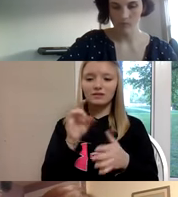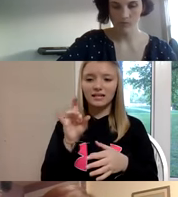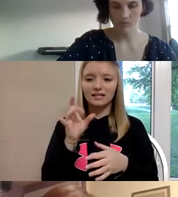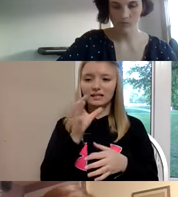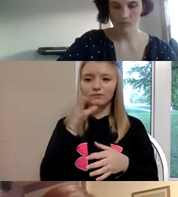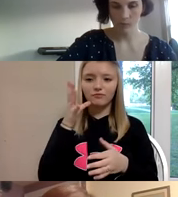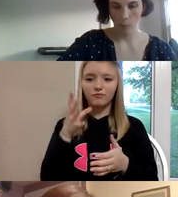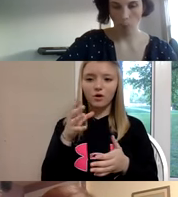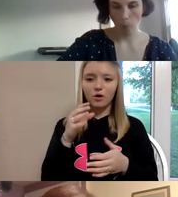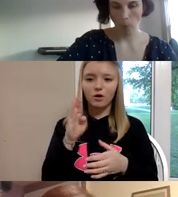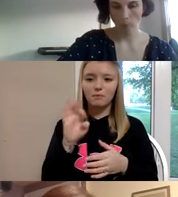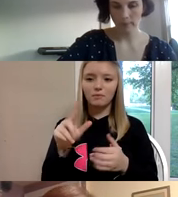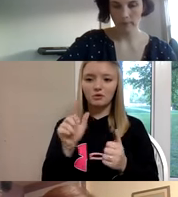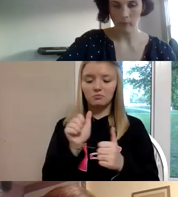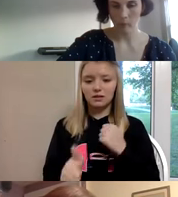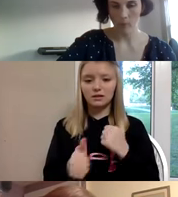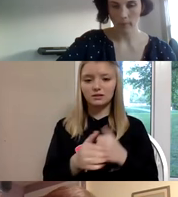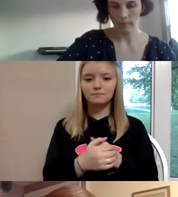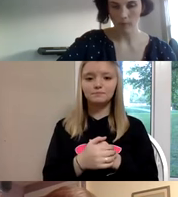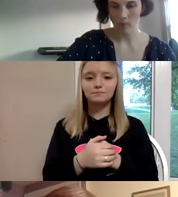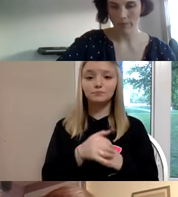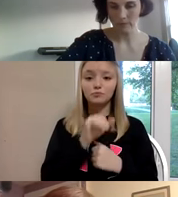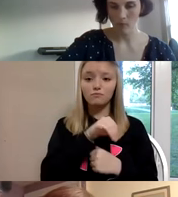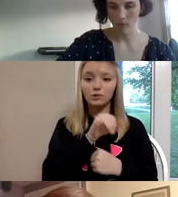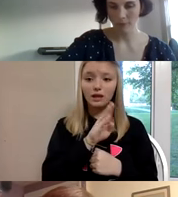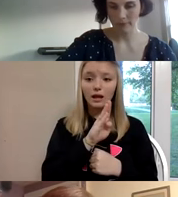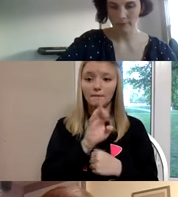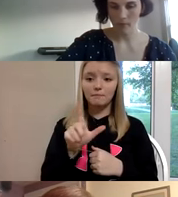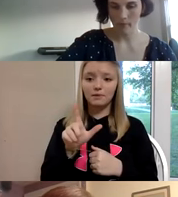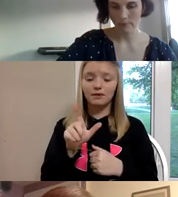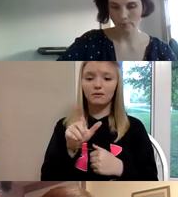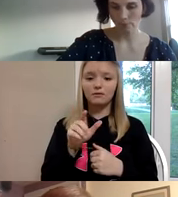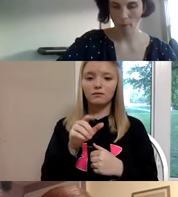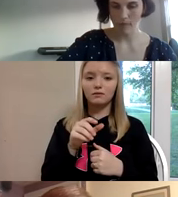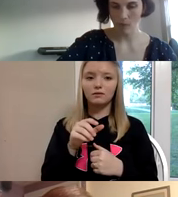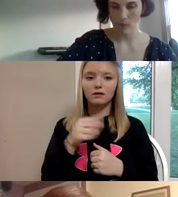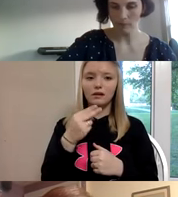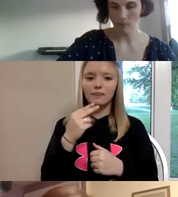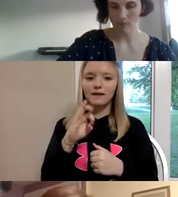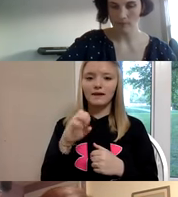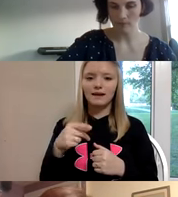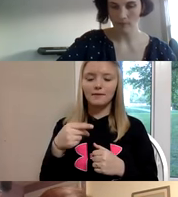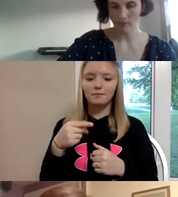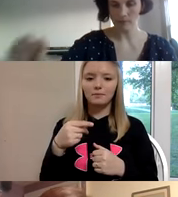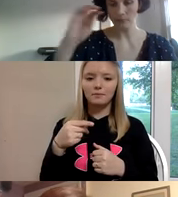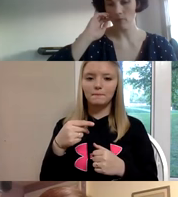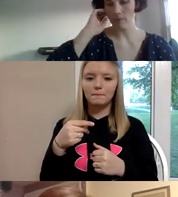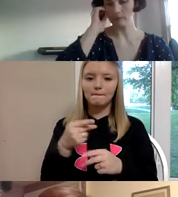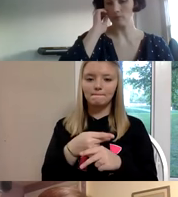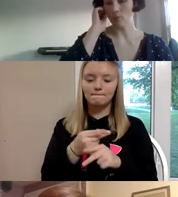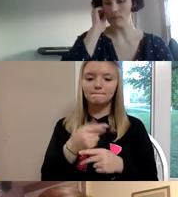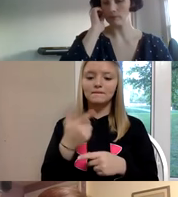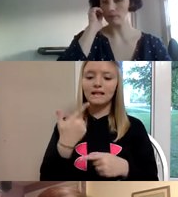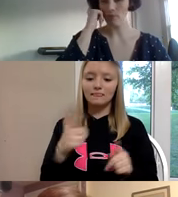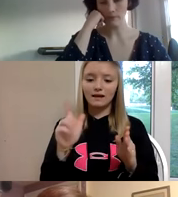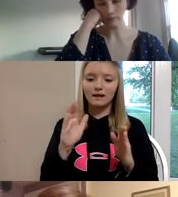So the Farm Bill, the hemp provision in that Farm Bill allows hemp to be legally cultivated for